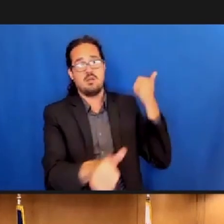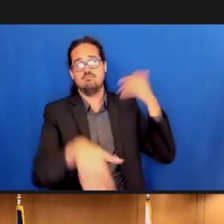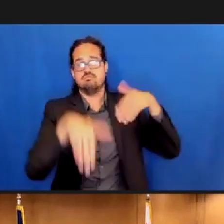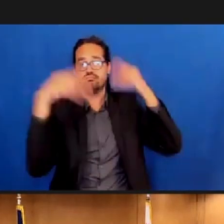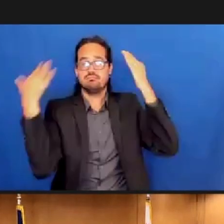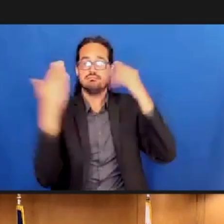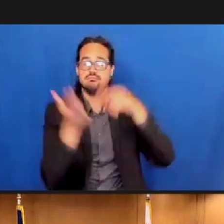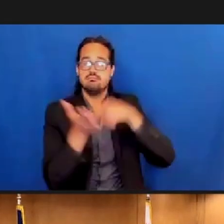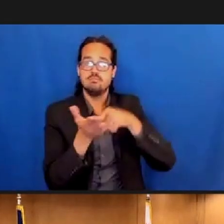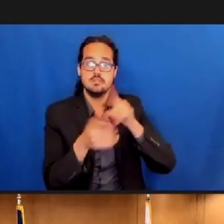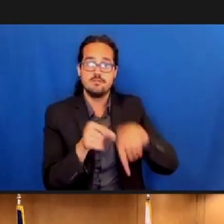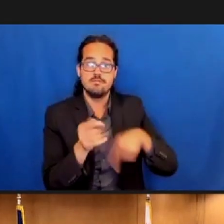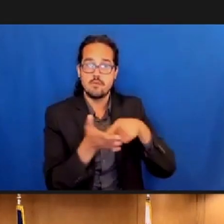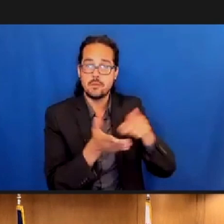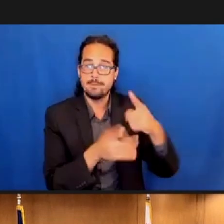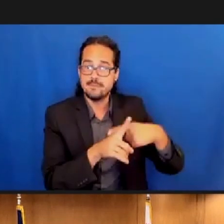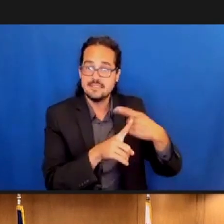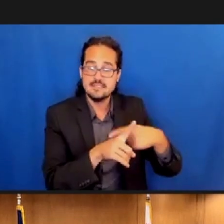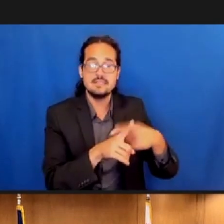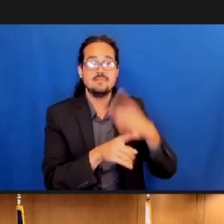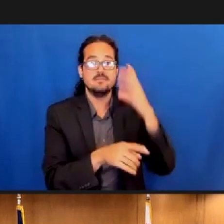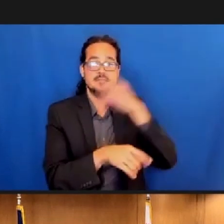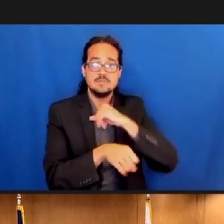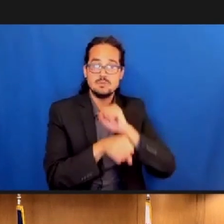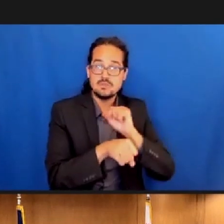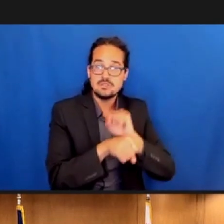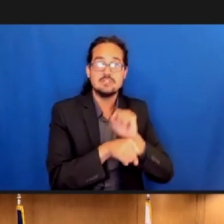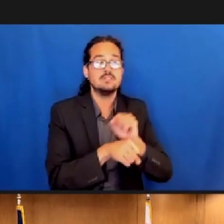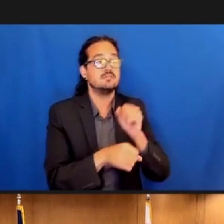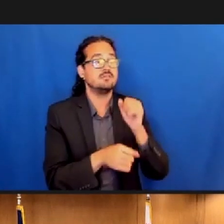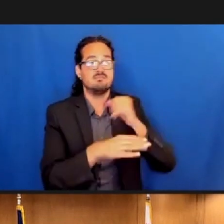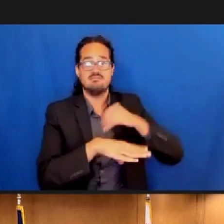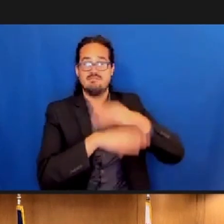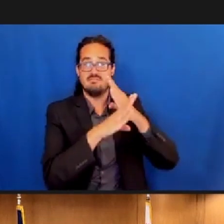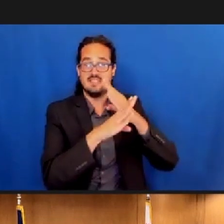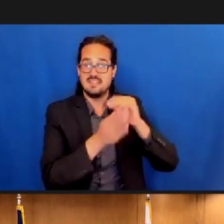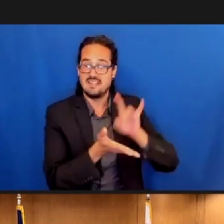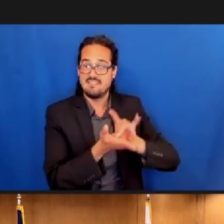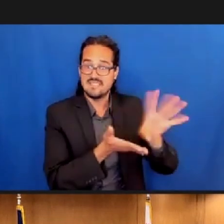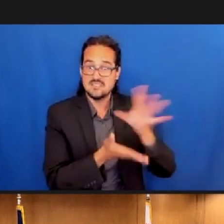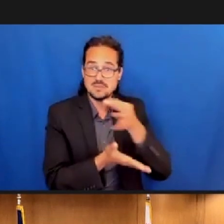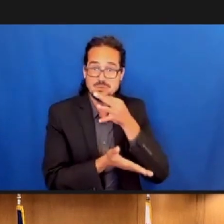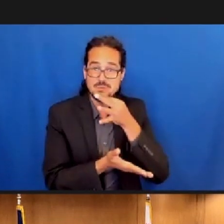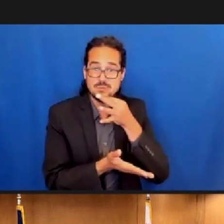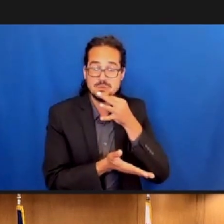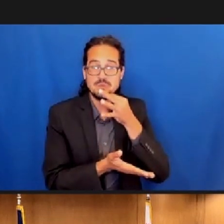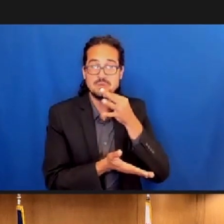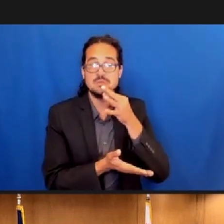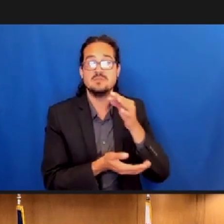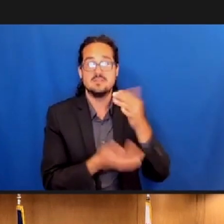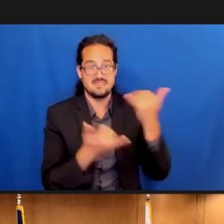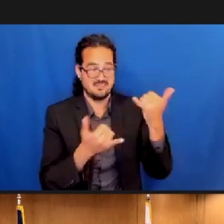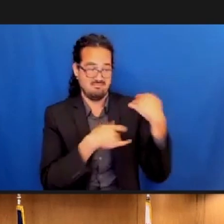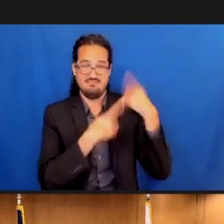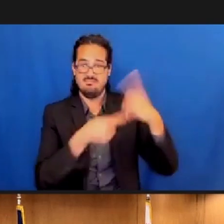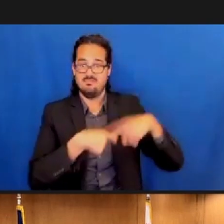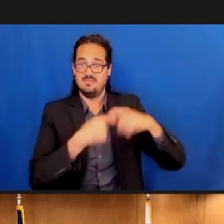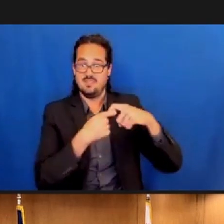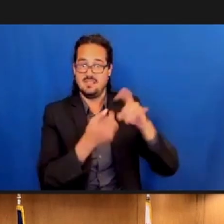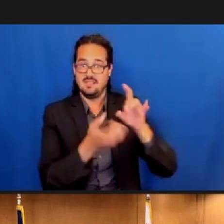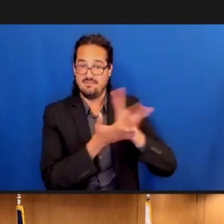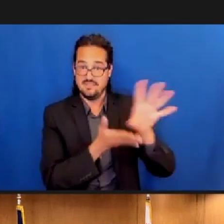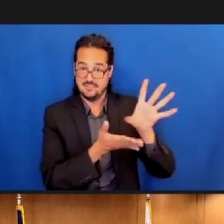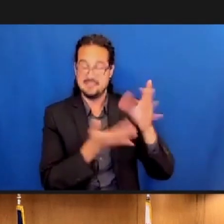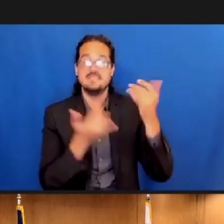the eviction moratorium has been an important protection for them. And now offering rental assistance, there's funding for that, but we need to help people navigate to those